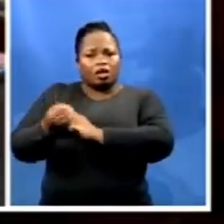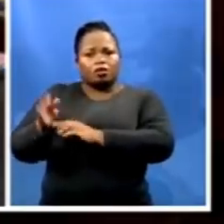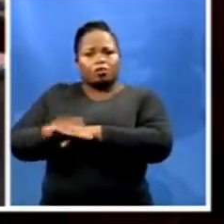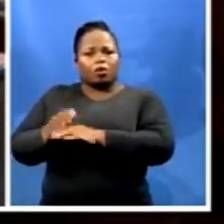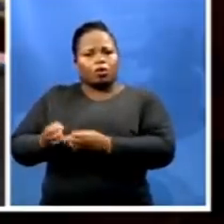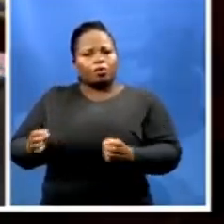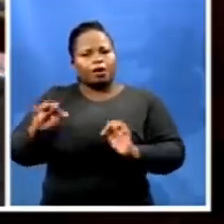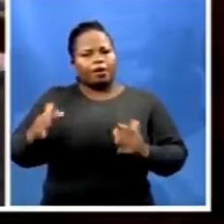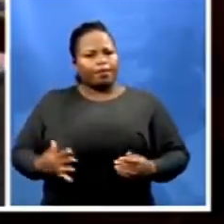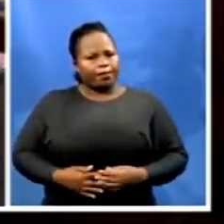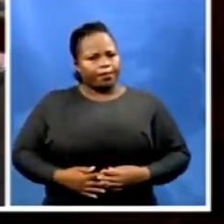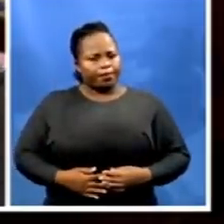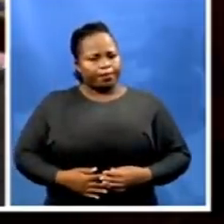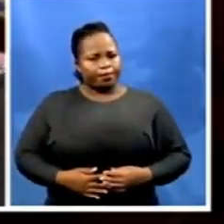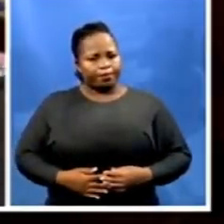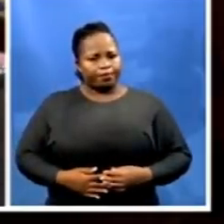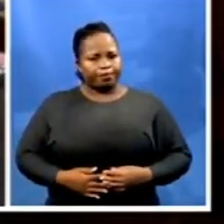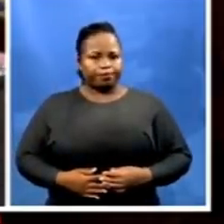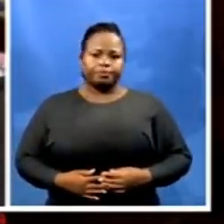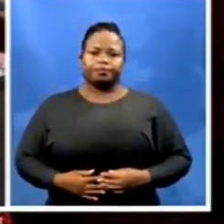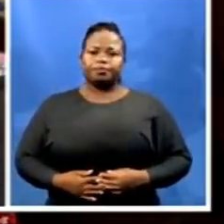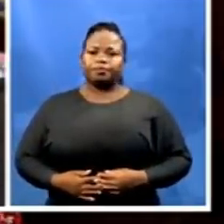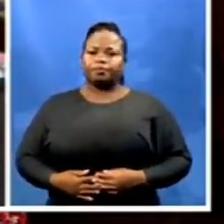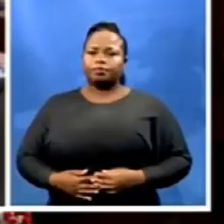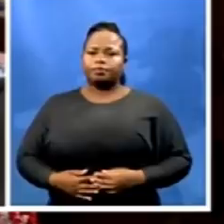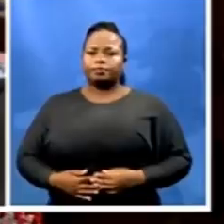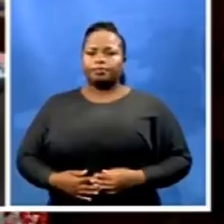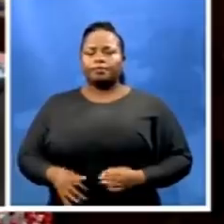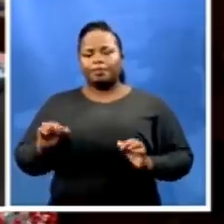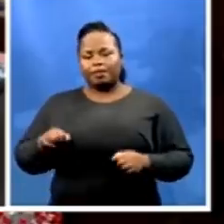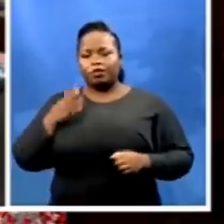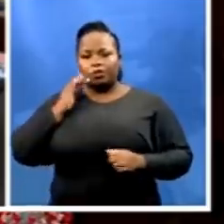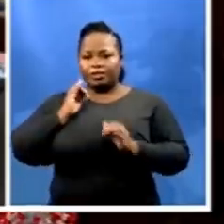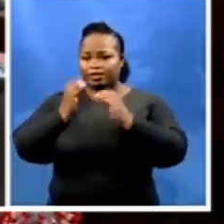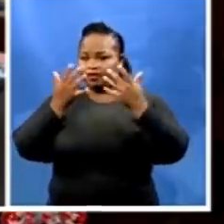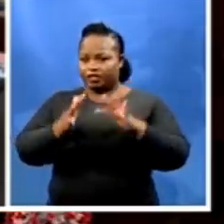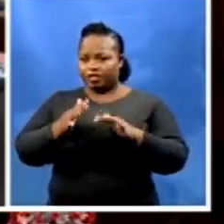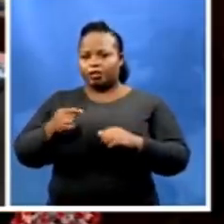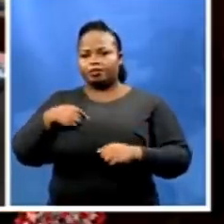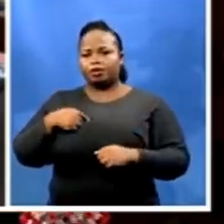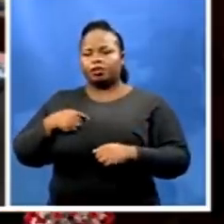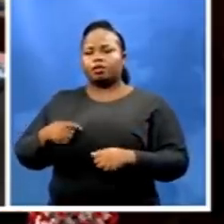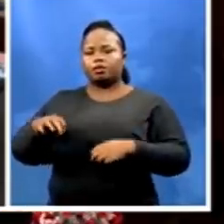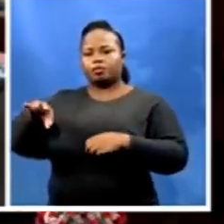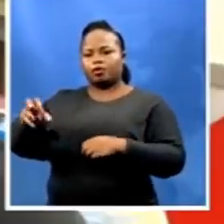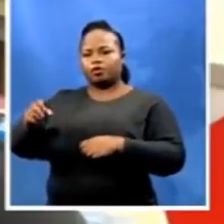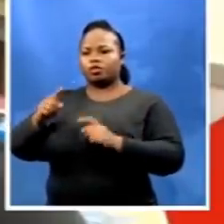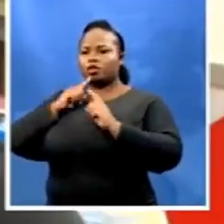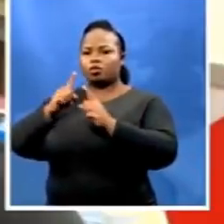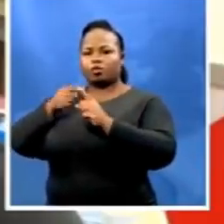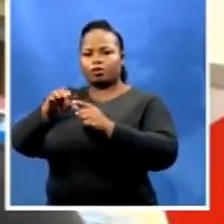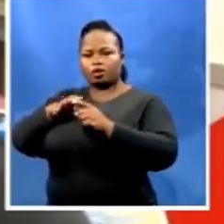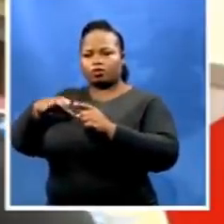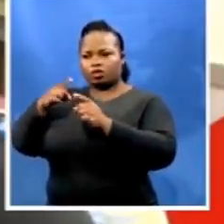Well, immediately after this interview, I will be joining the Provincial Command Council, where we are reporting this matter to the Premier and the